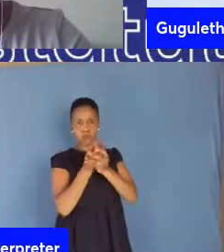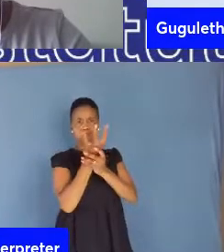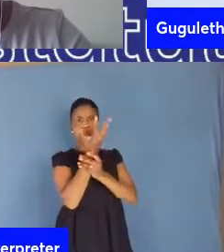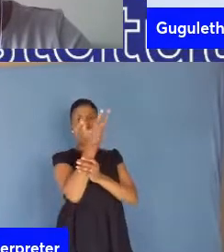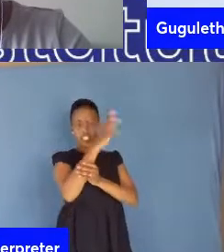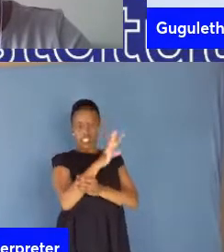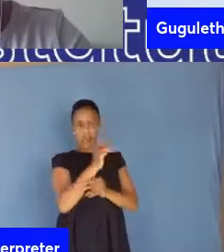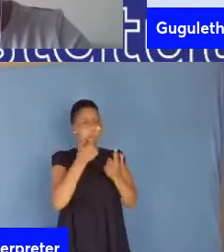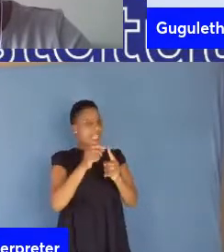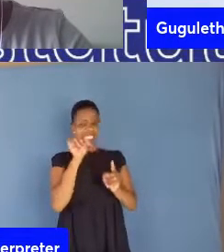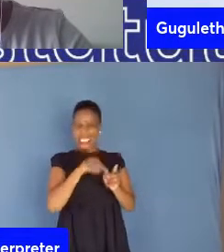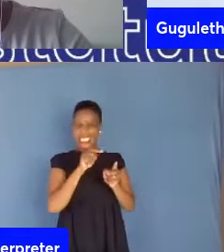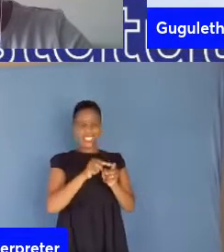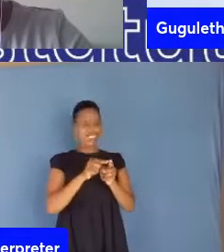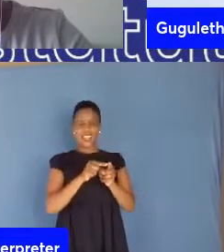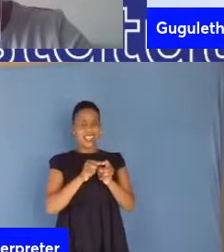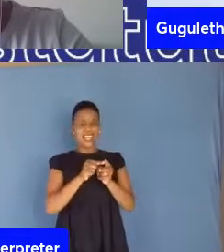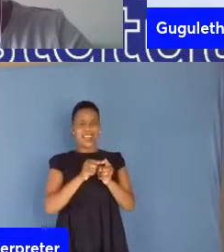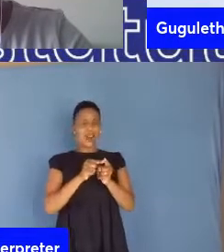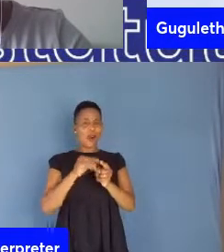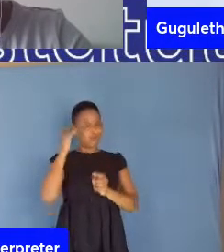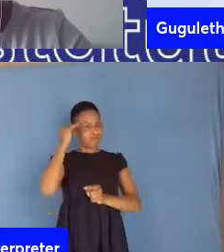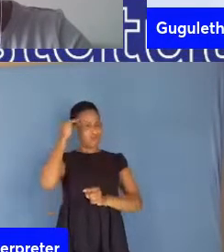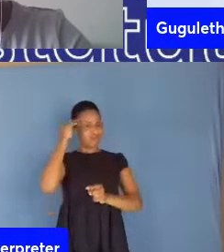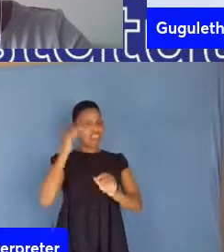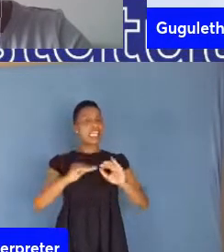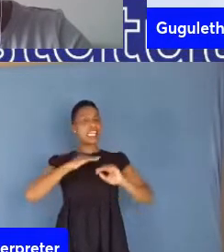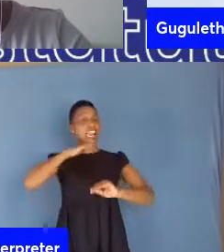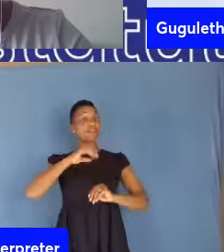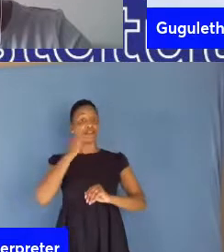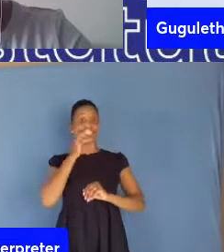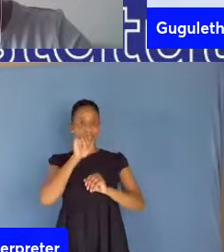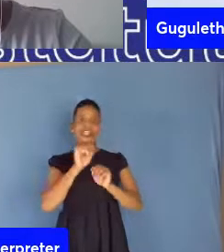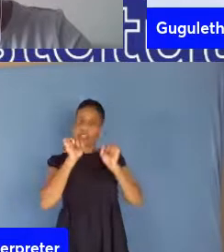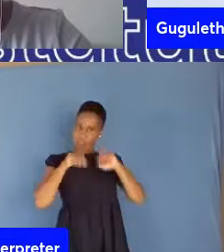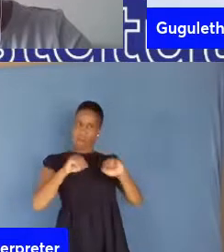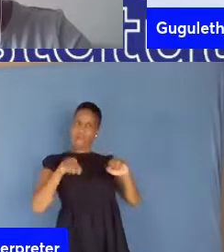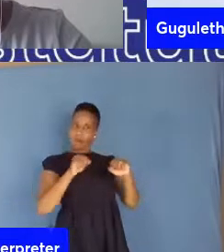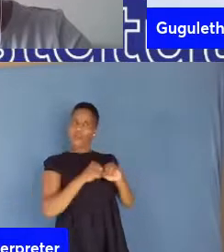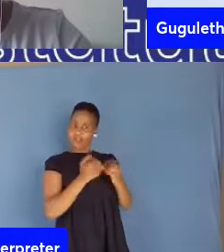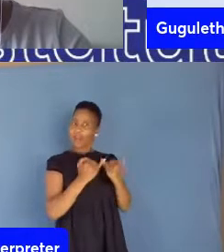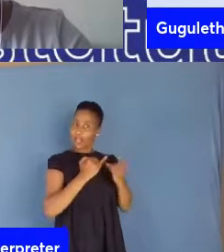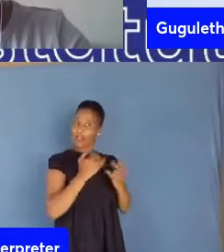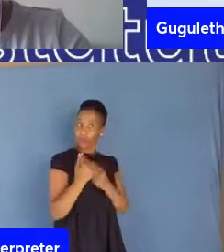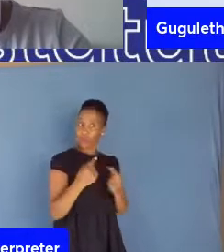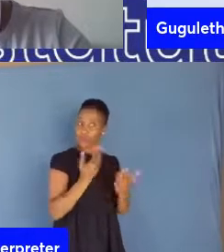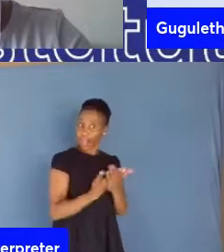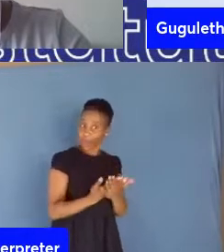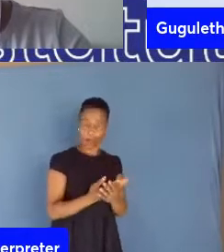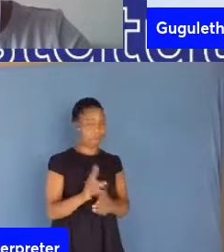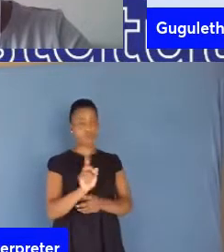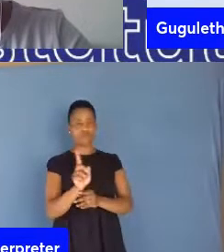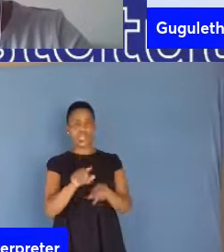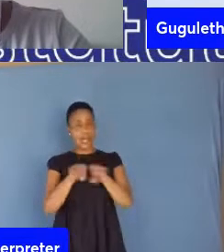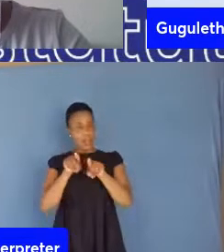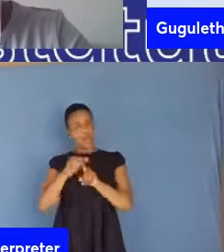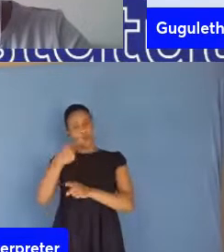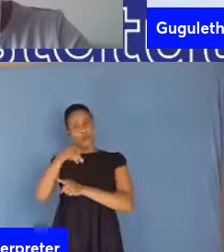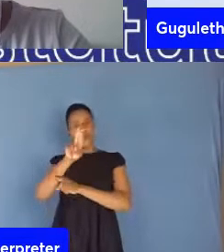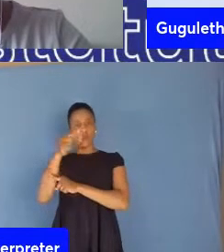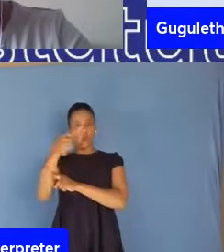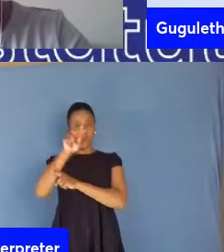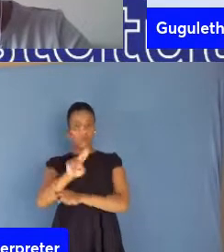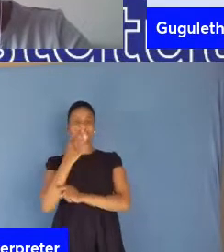make an informed decision without you taking advantage of her. Like Sis Gugu mentioned, that often than not, especially in